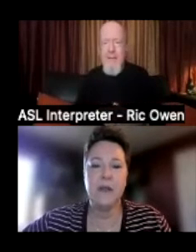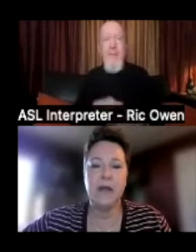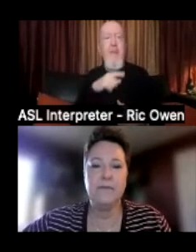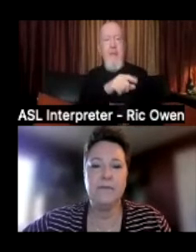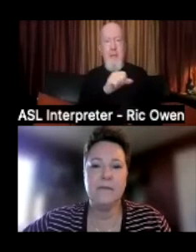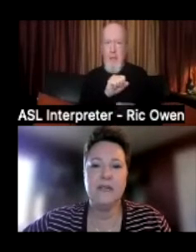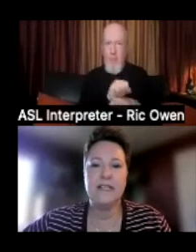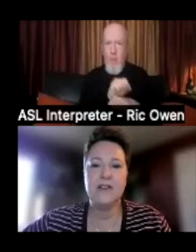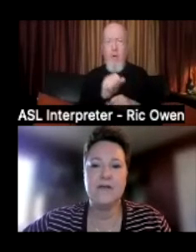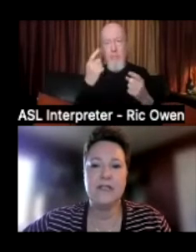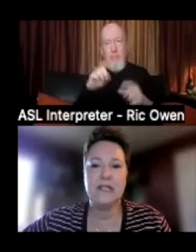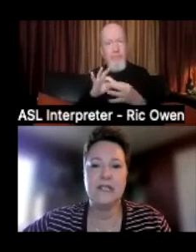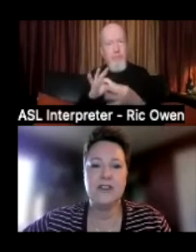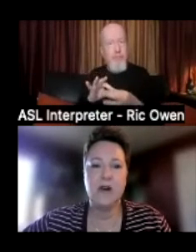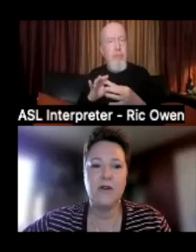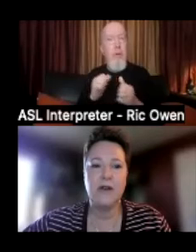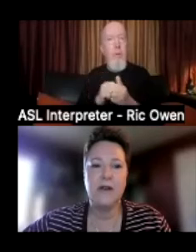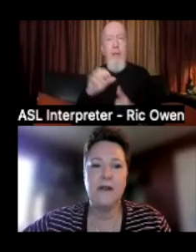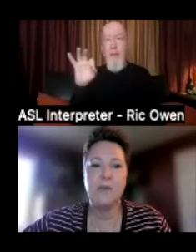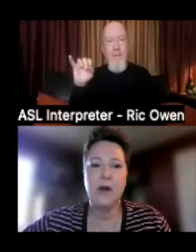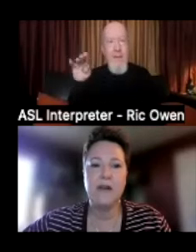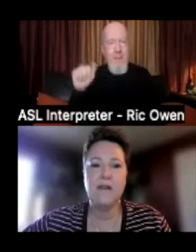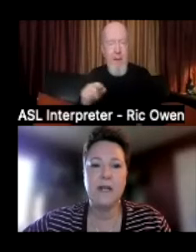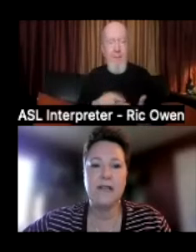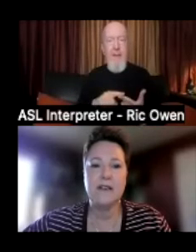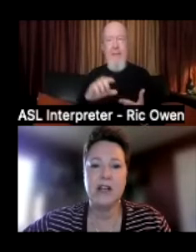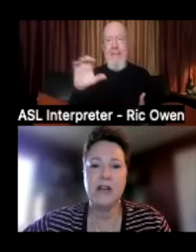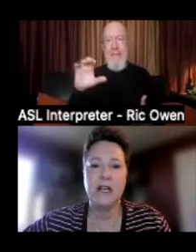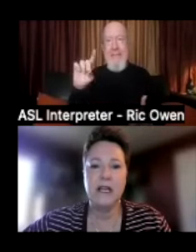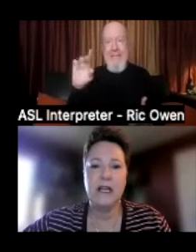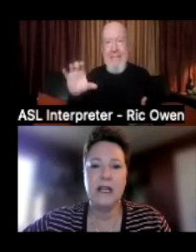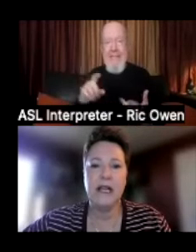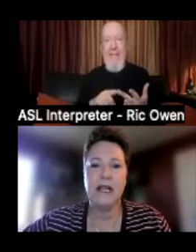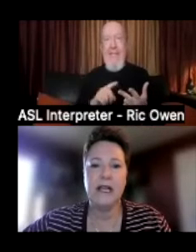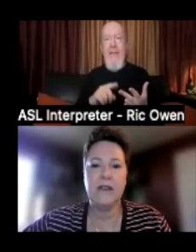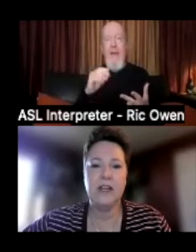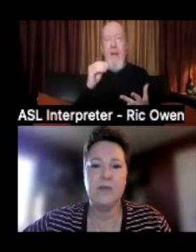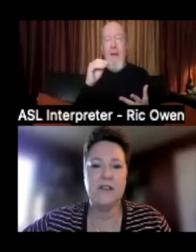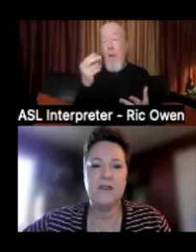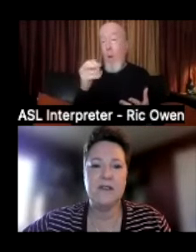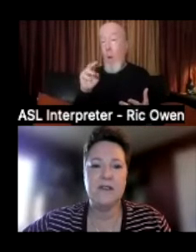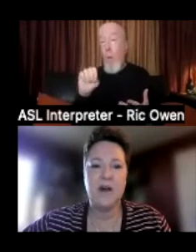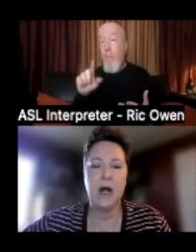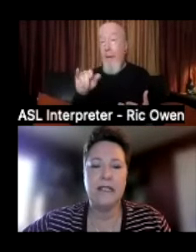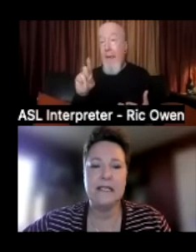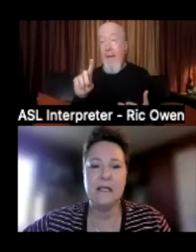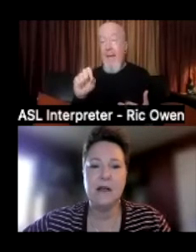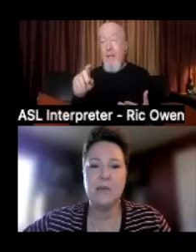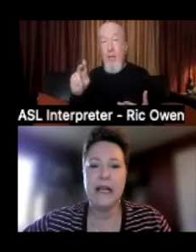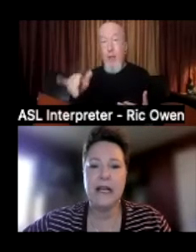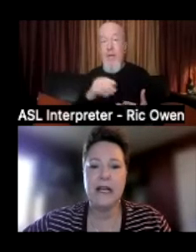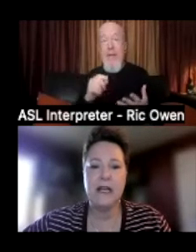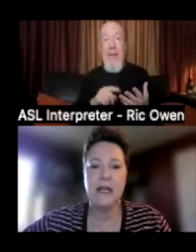with FEMA, the Centers for Disease Control, the Department of Homeland Security, and Health and Human Services on